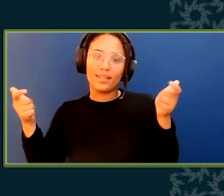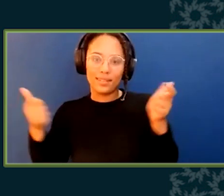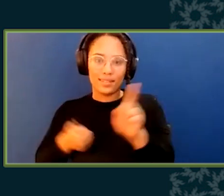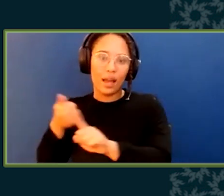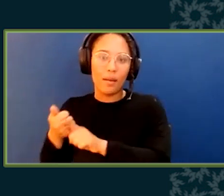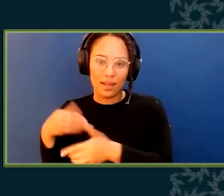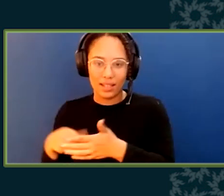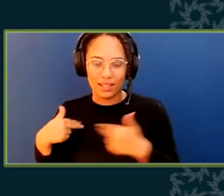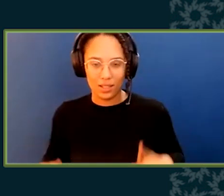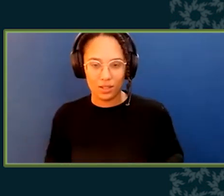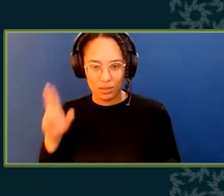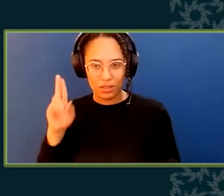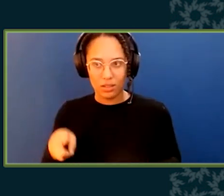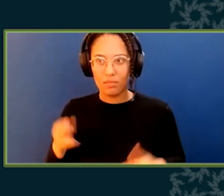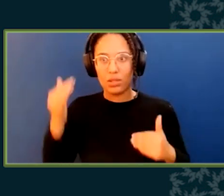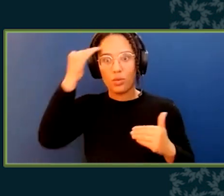Yes.